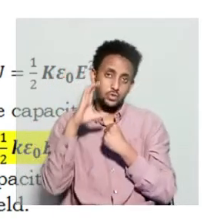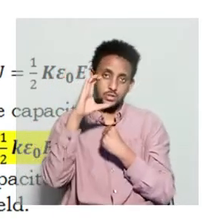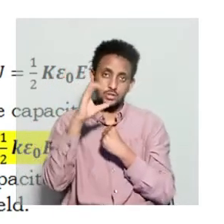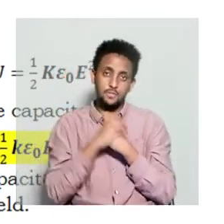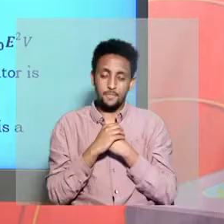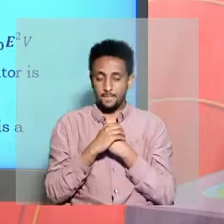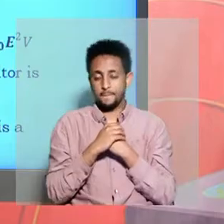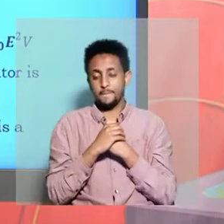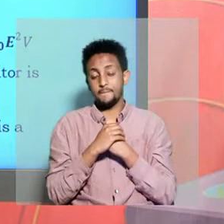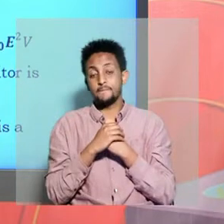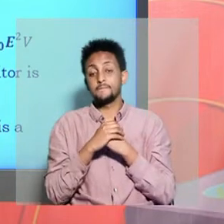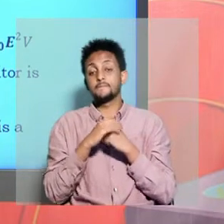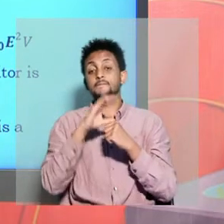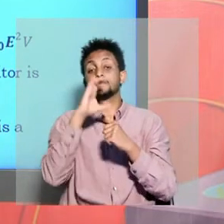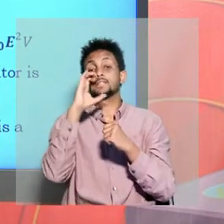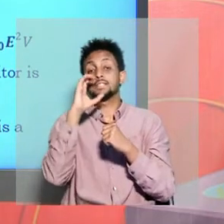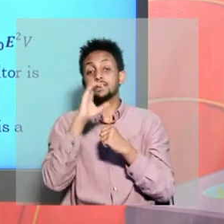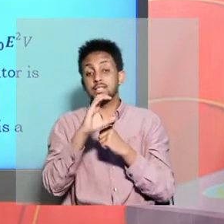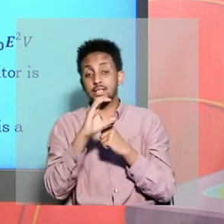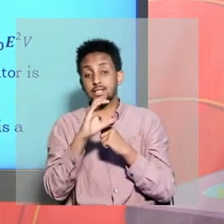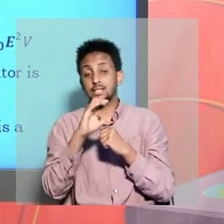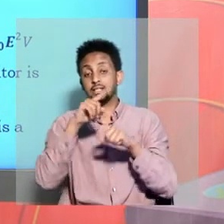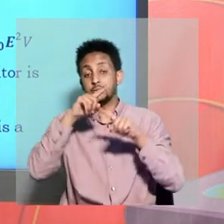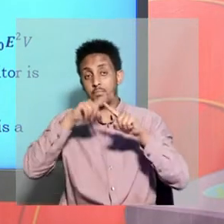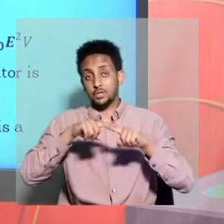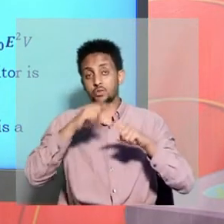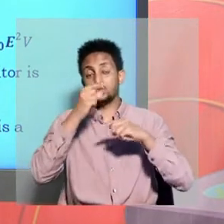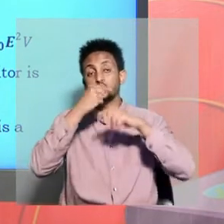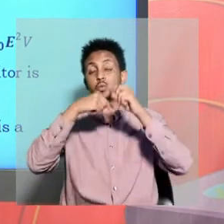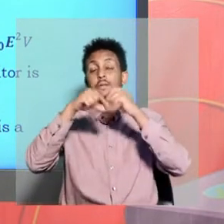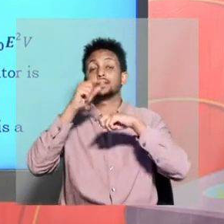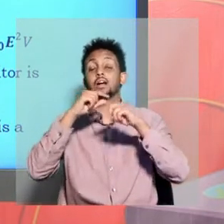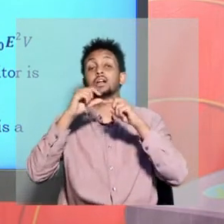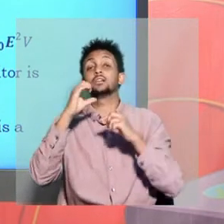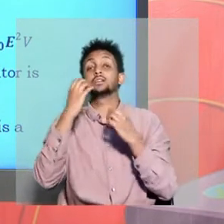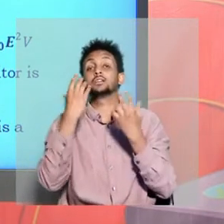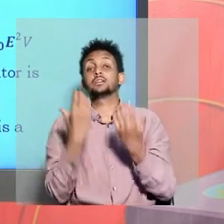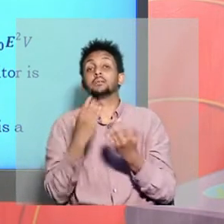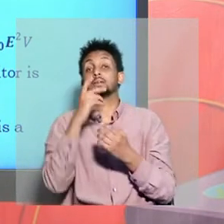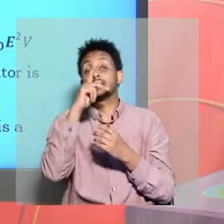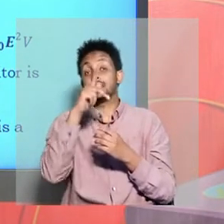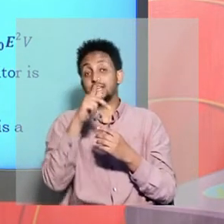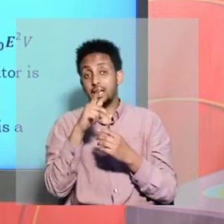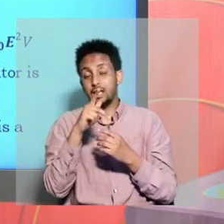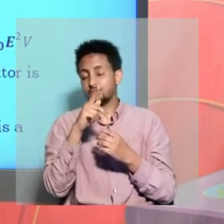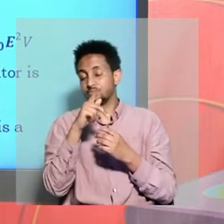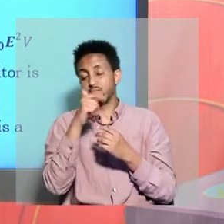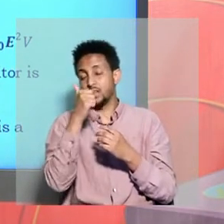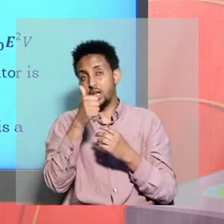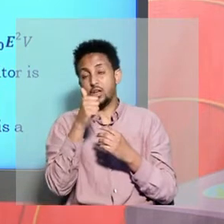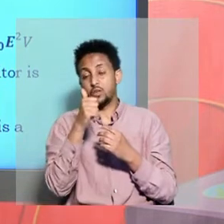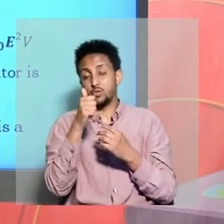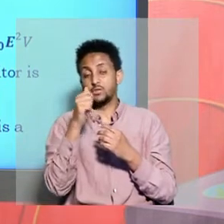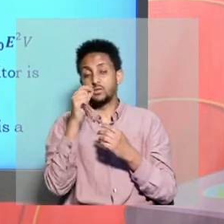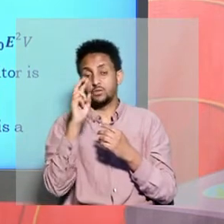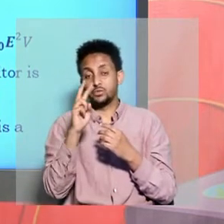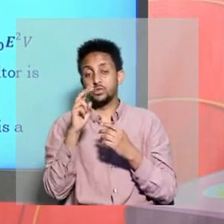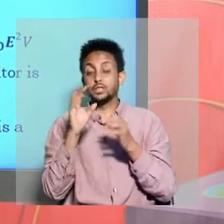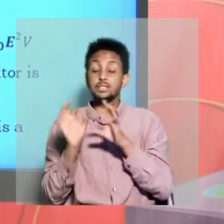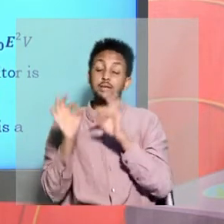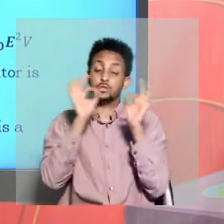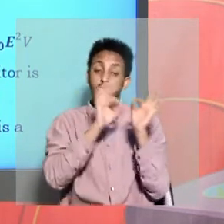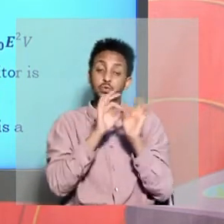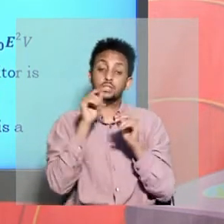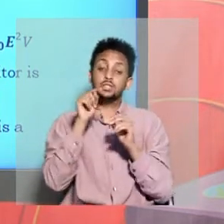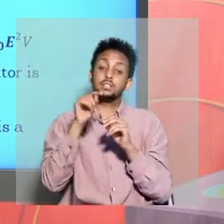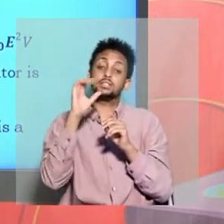capacitor. So capacitance depends on the geometrical property of capacitor, K E naught A over D. Substituting